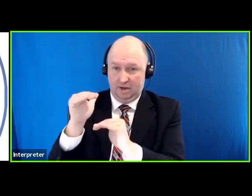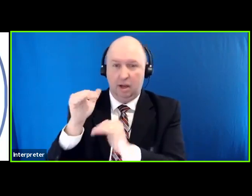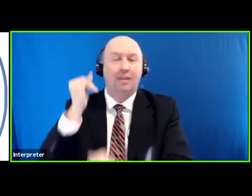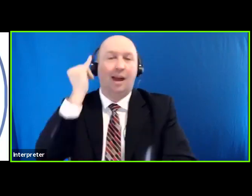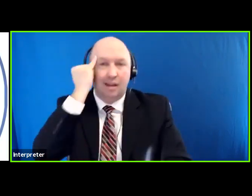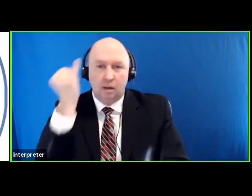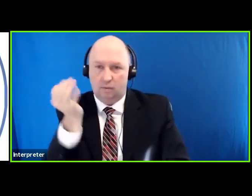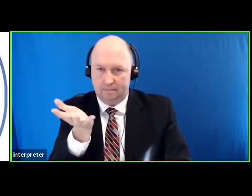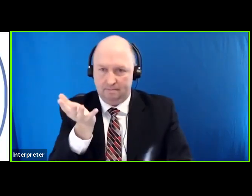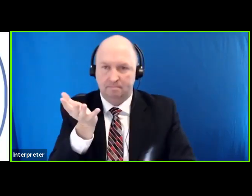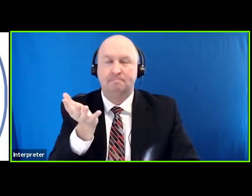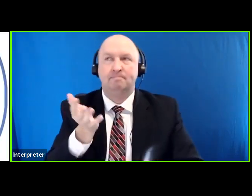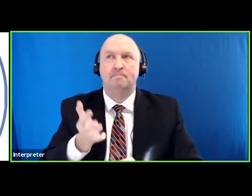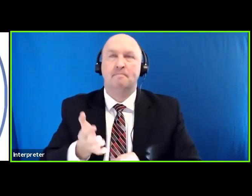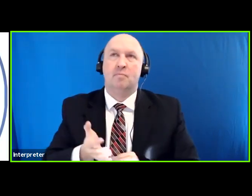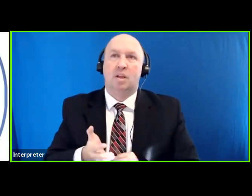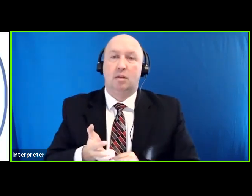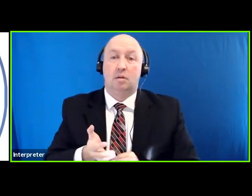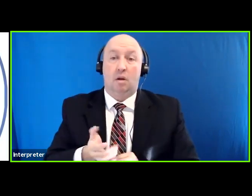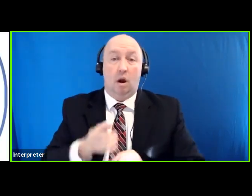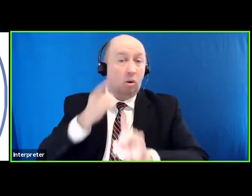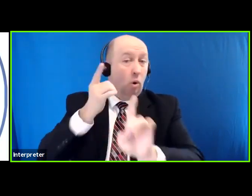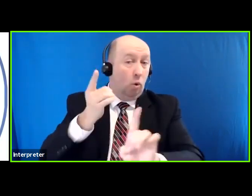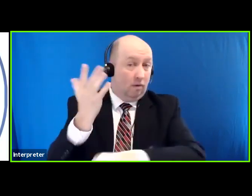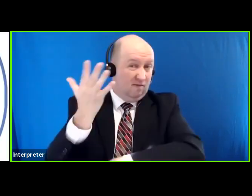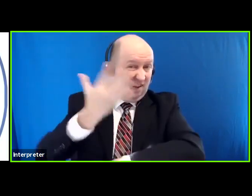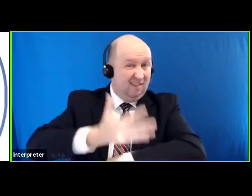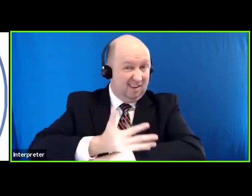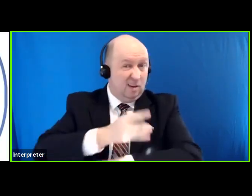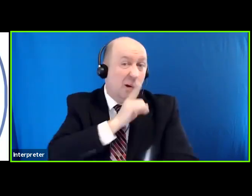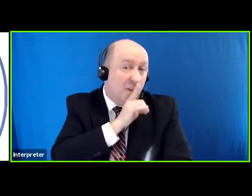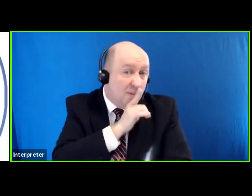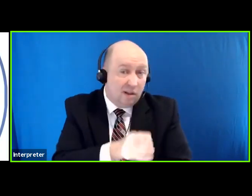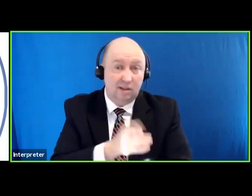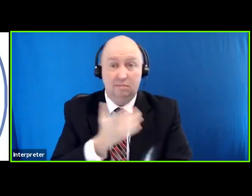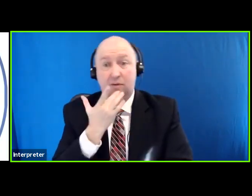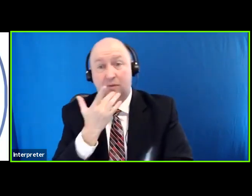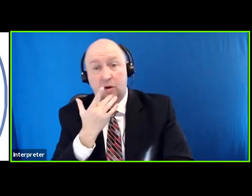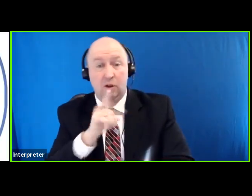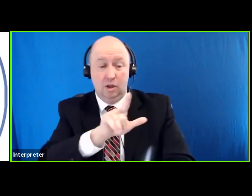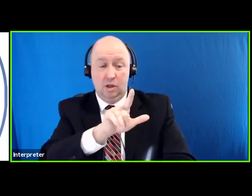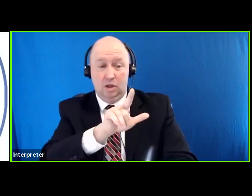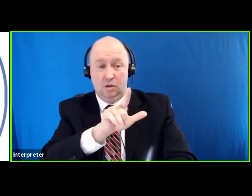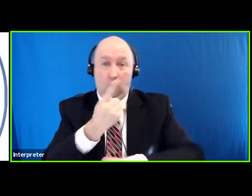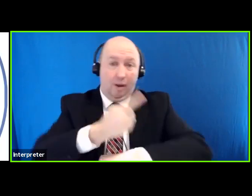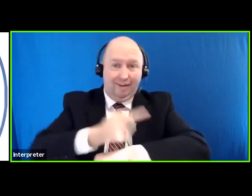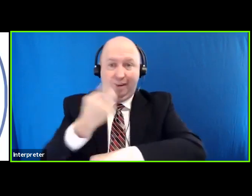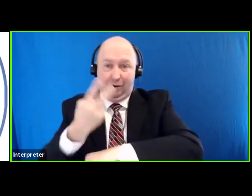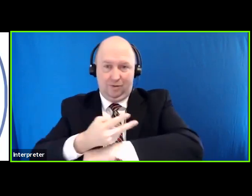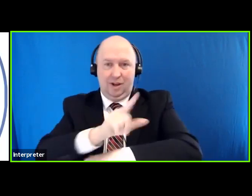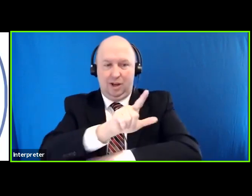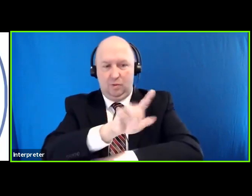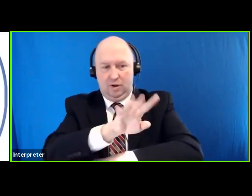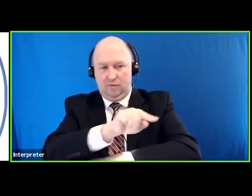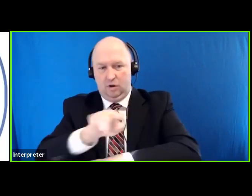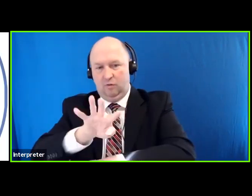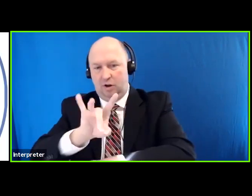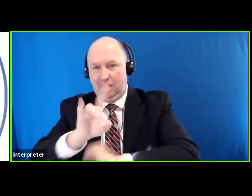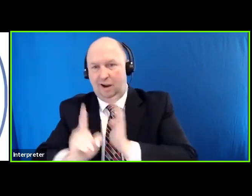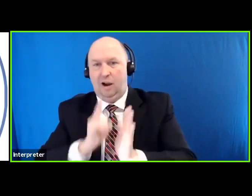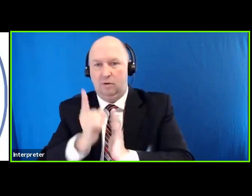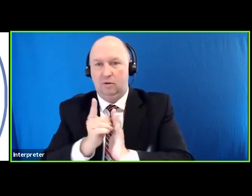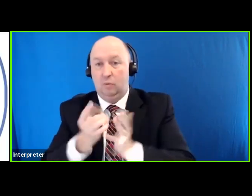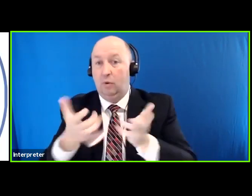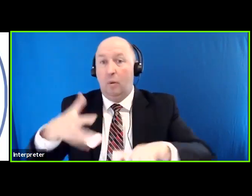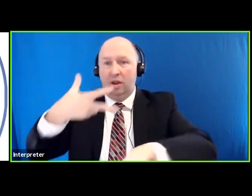here is, at least for us, within 5 days. Actually, we would like to get them down to 24 to 48 hours if that's at all possible, so they don't sit on the shelves. Because